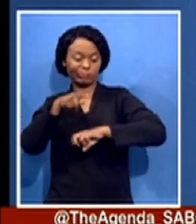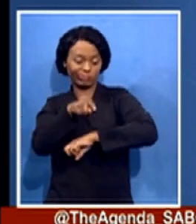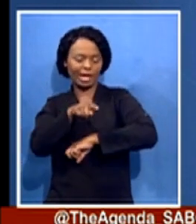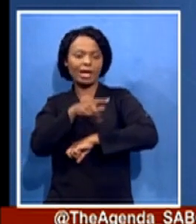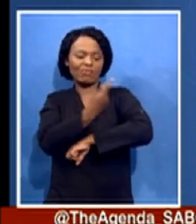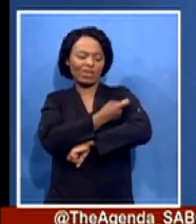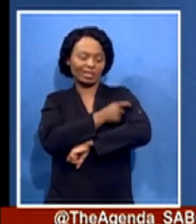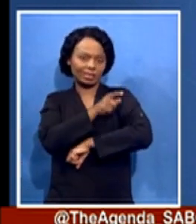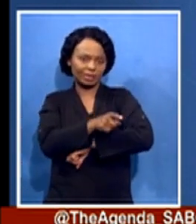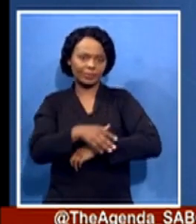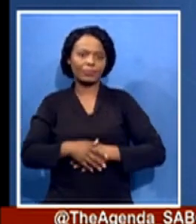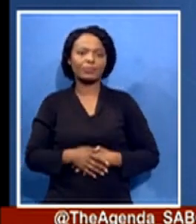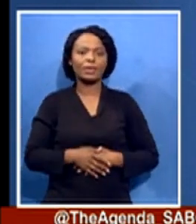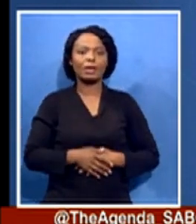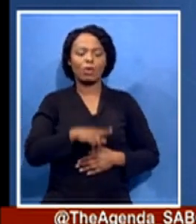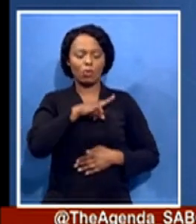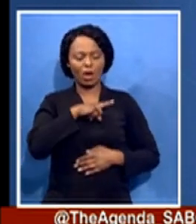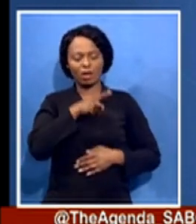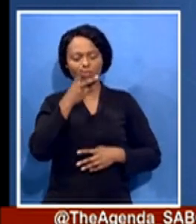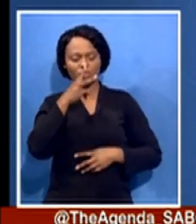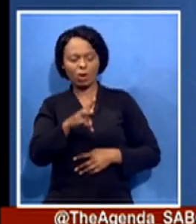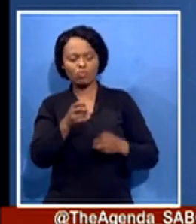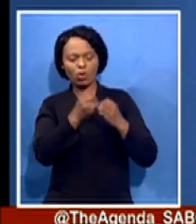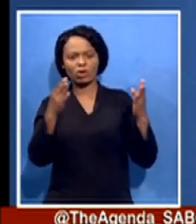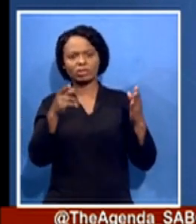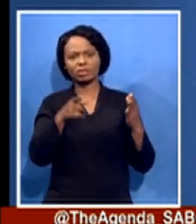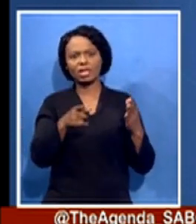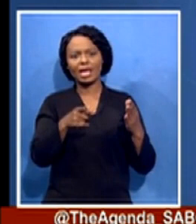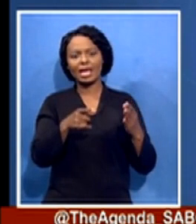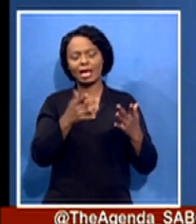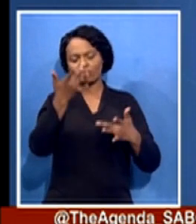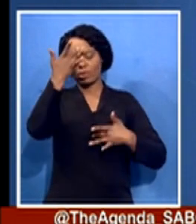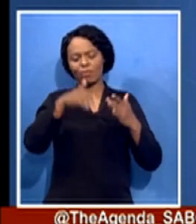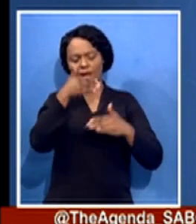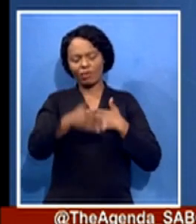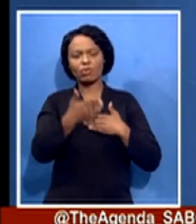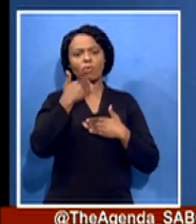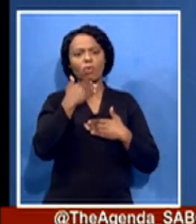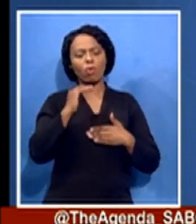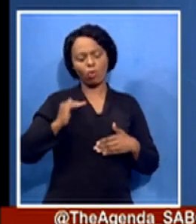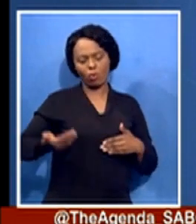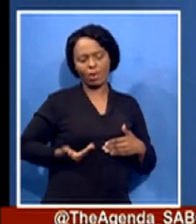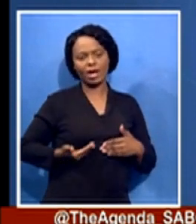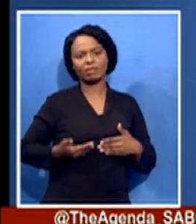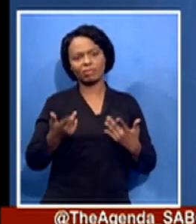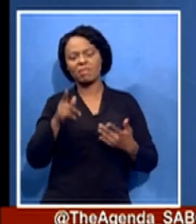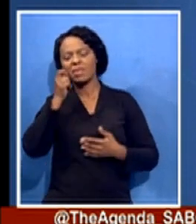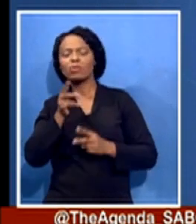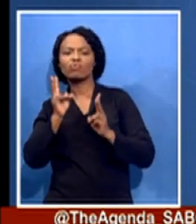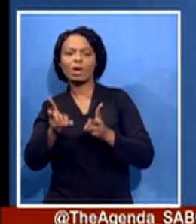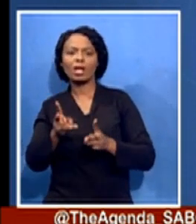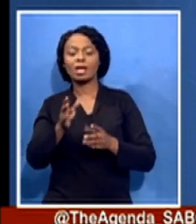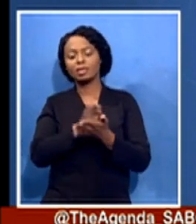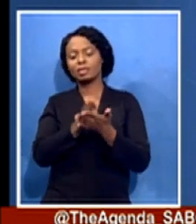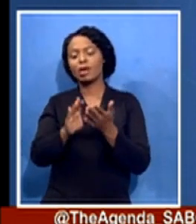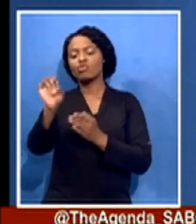in women than men and in the under 55-year-old age group. So some European countries are suggesting now that they're only going to